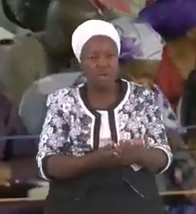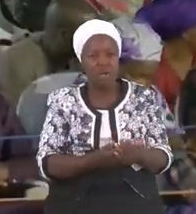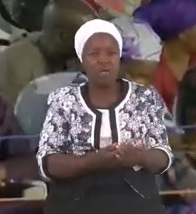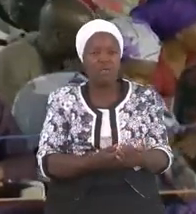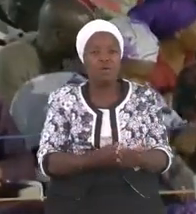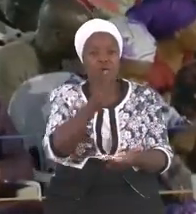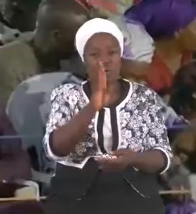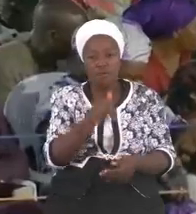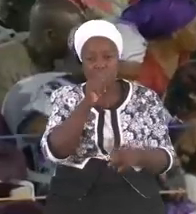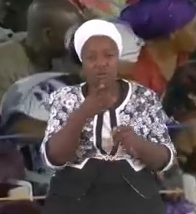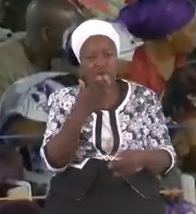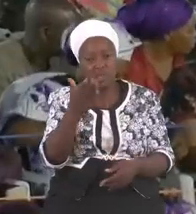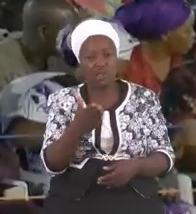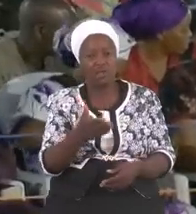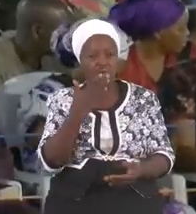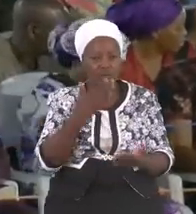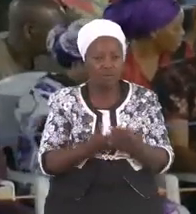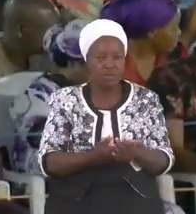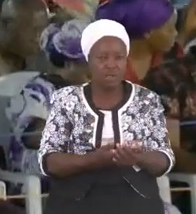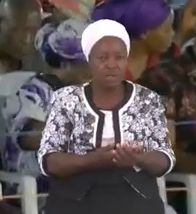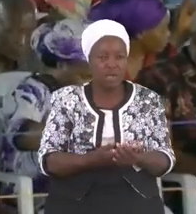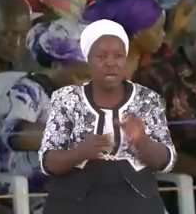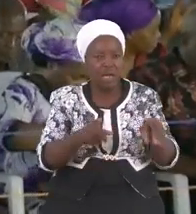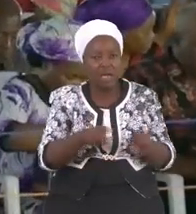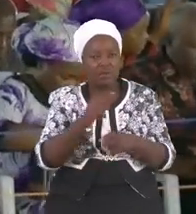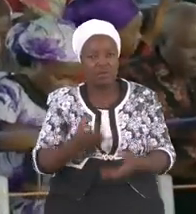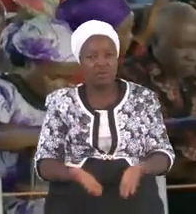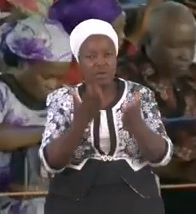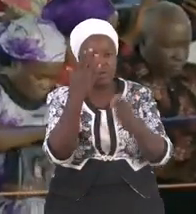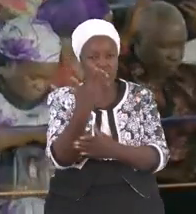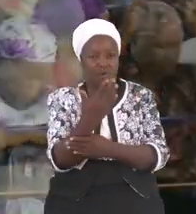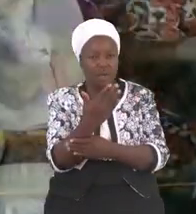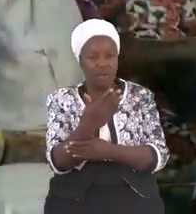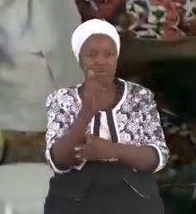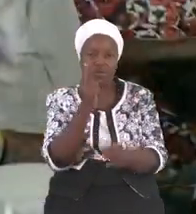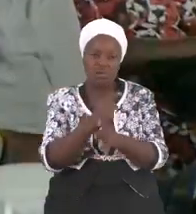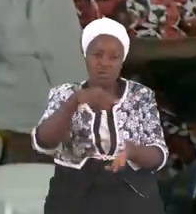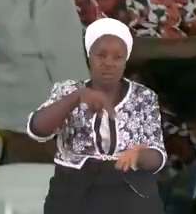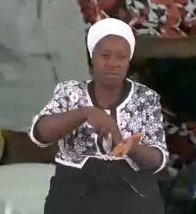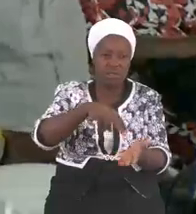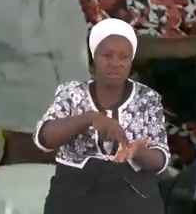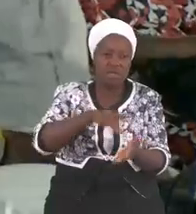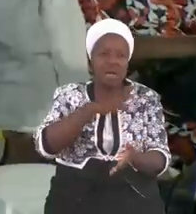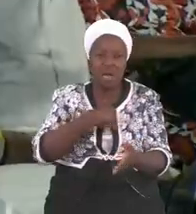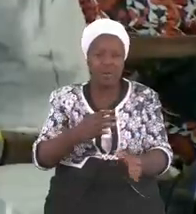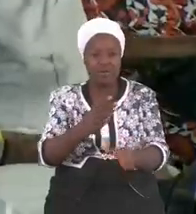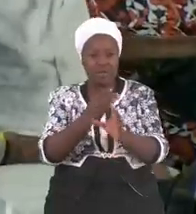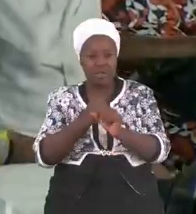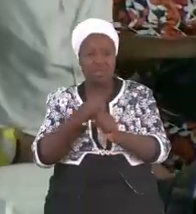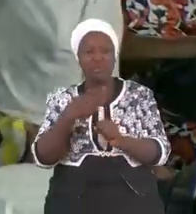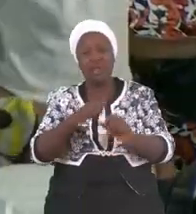up and receive the pardon and receive the forgiveness. You're